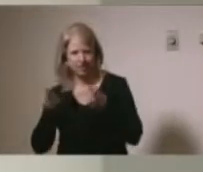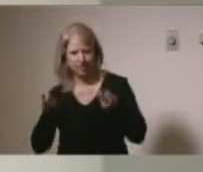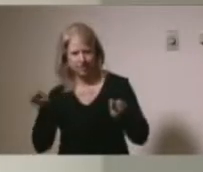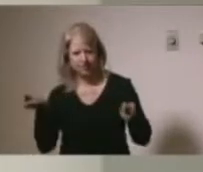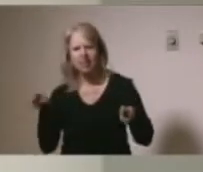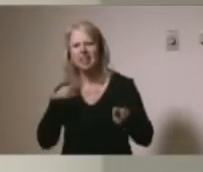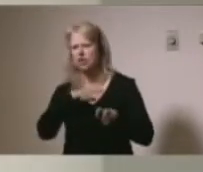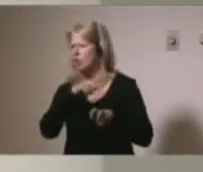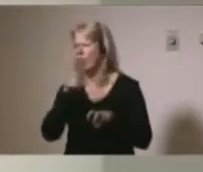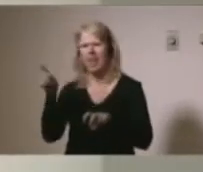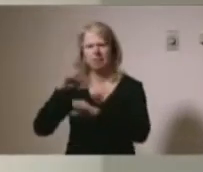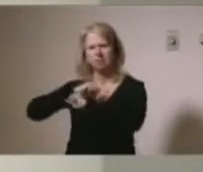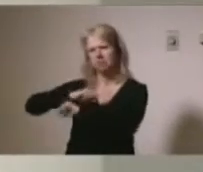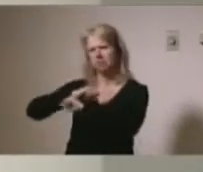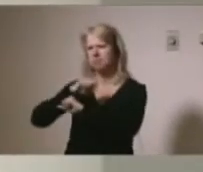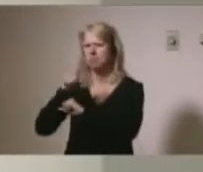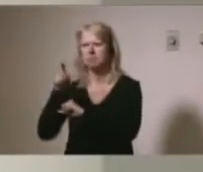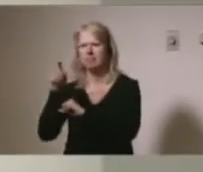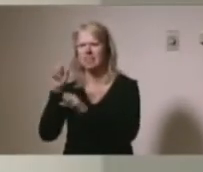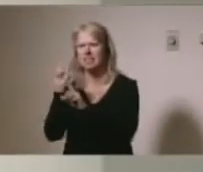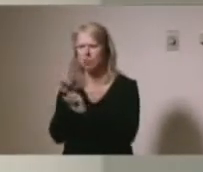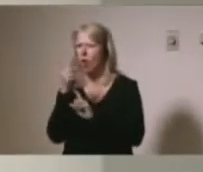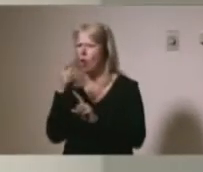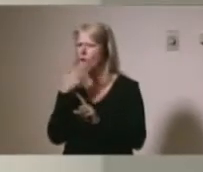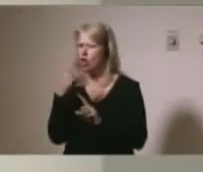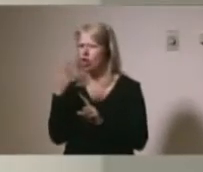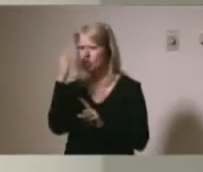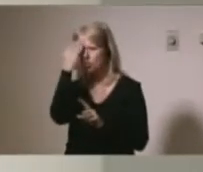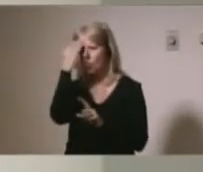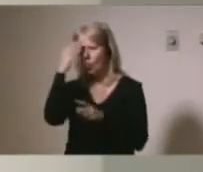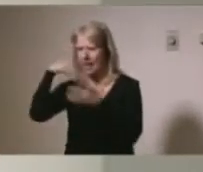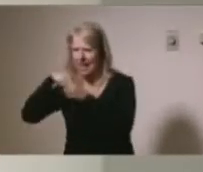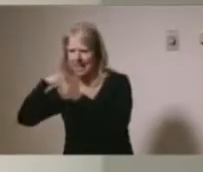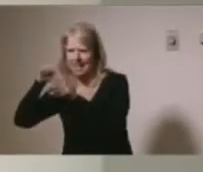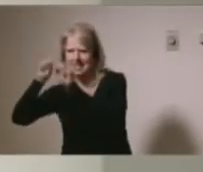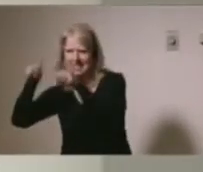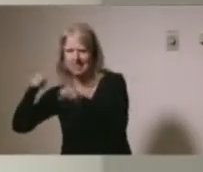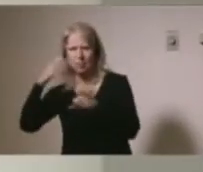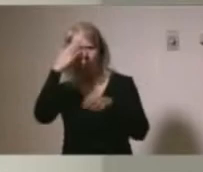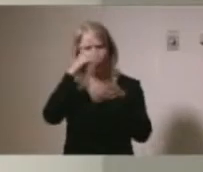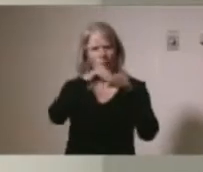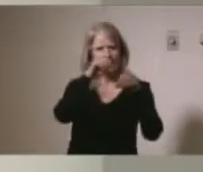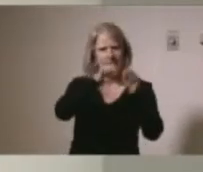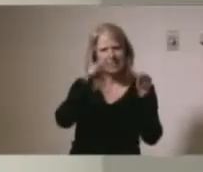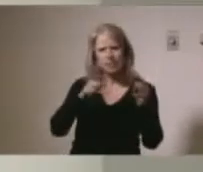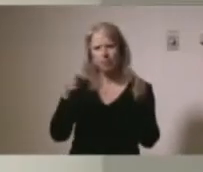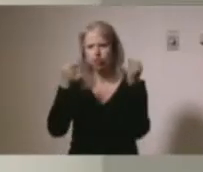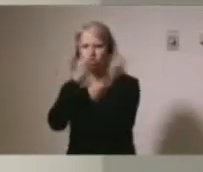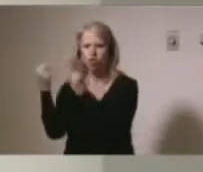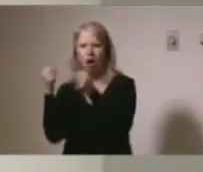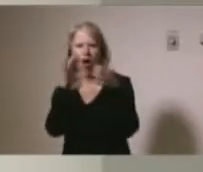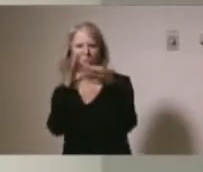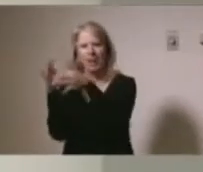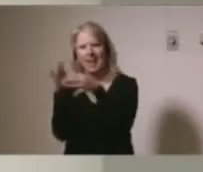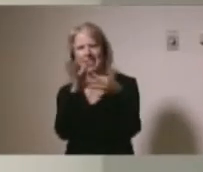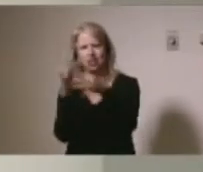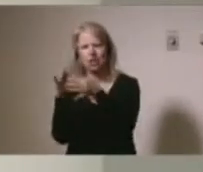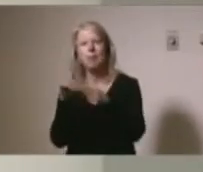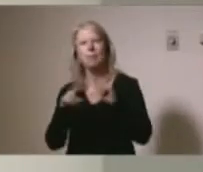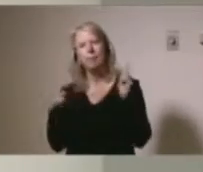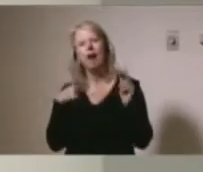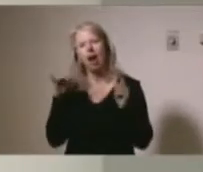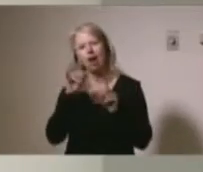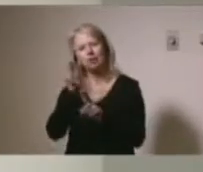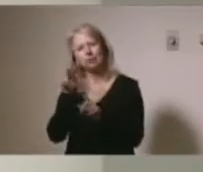the situation, explaining it was helpful for institutional knowledge and strengthening relationships. They also said